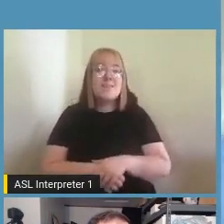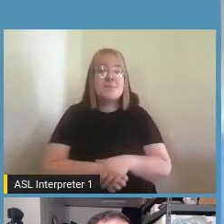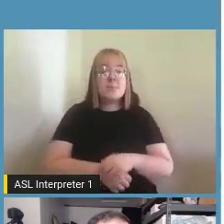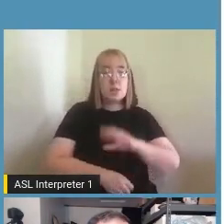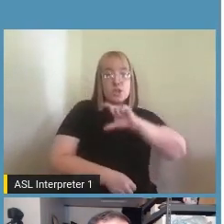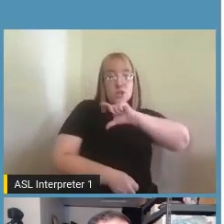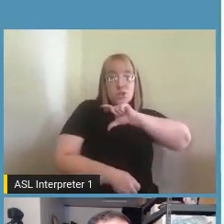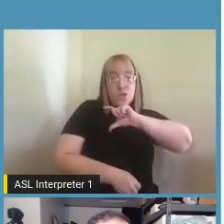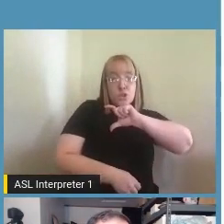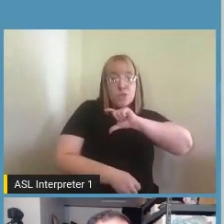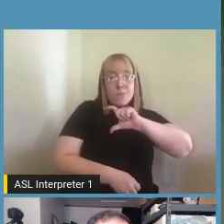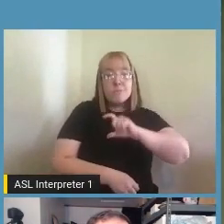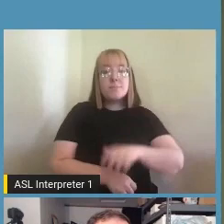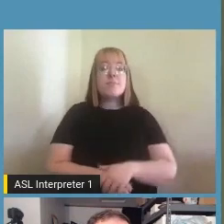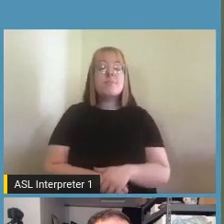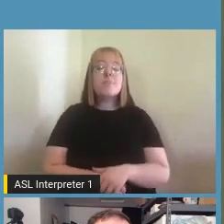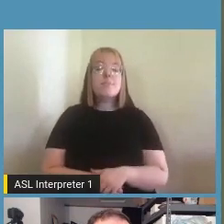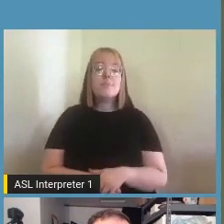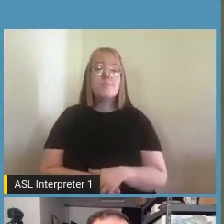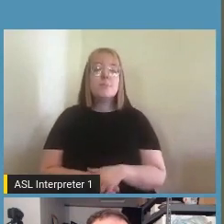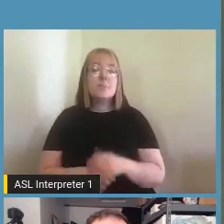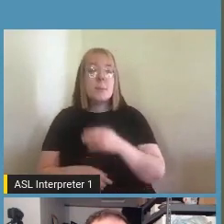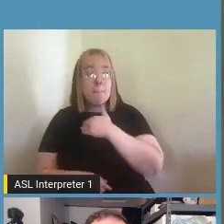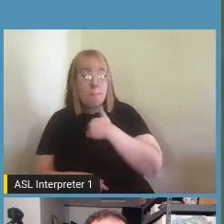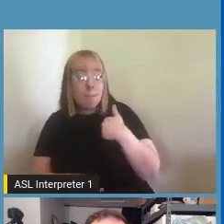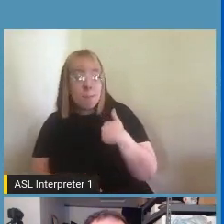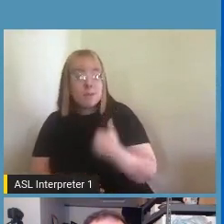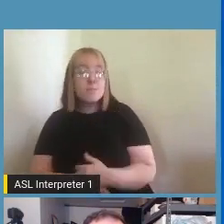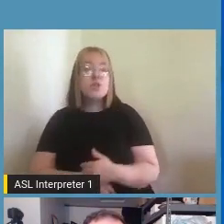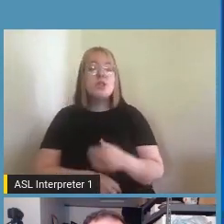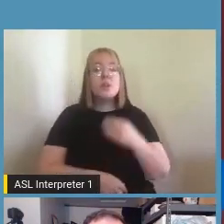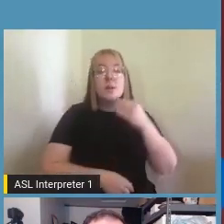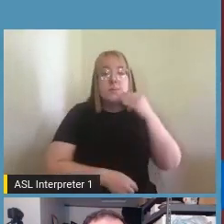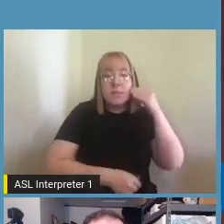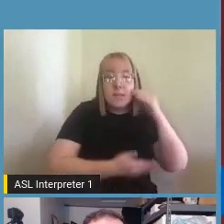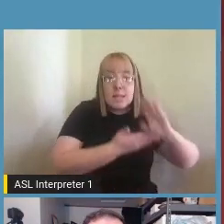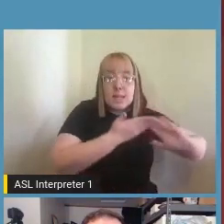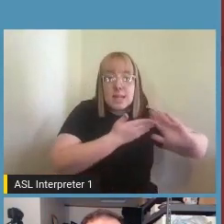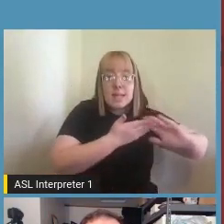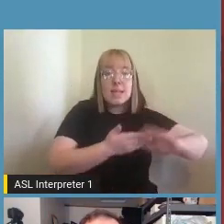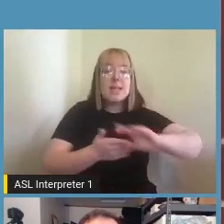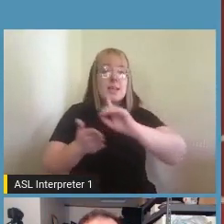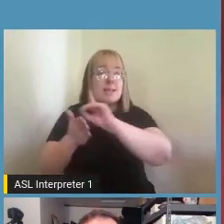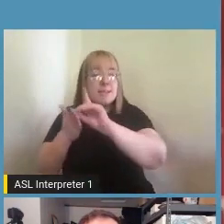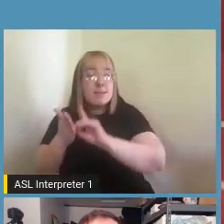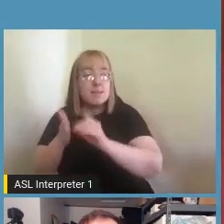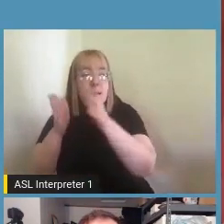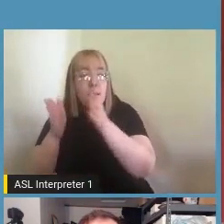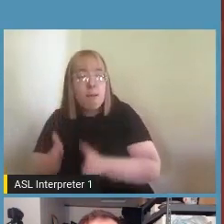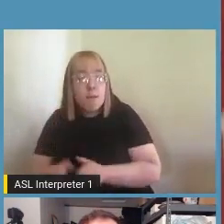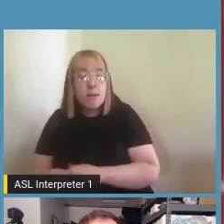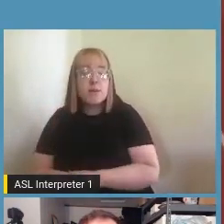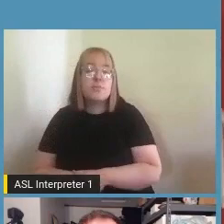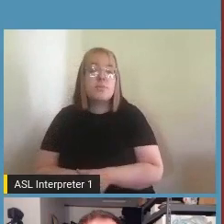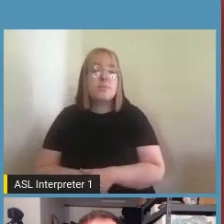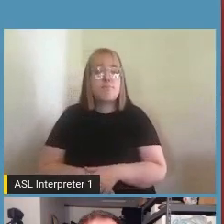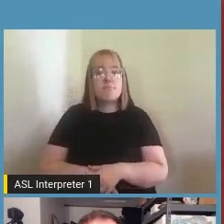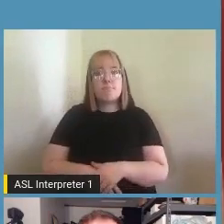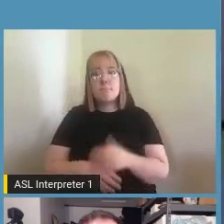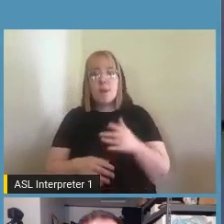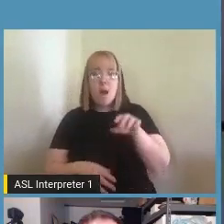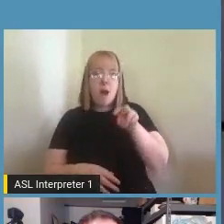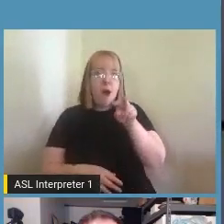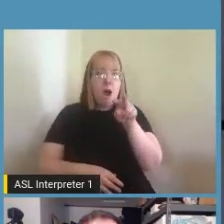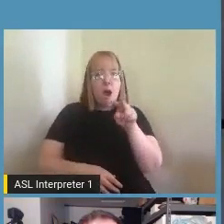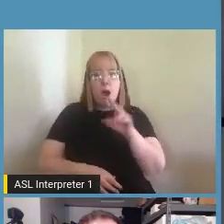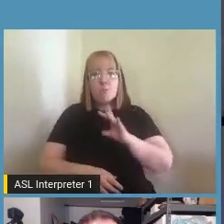guards. We are membership. We are housekeepers. We are designers. We are Raleigh's artful shopping destination.